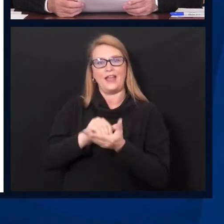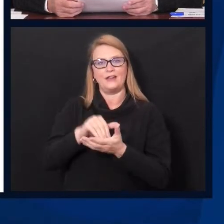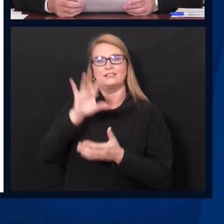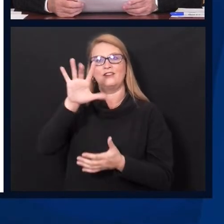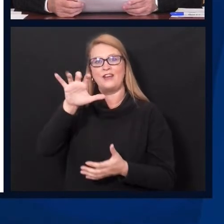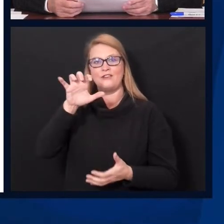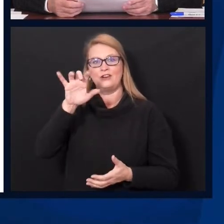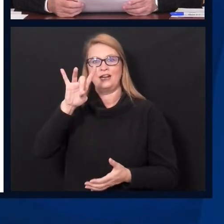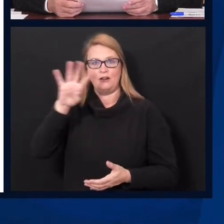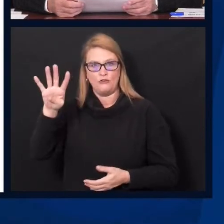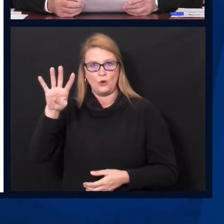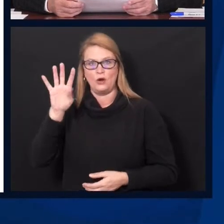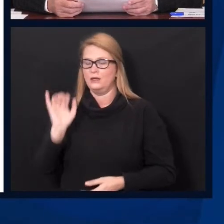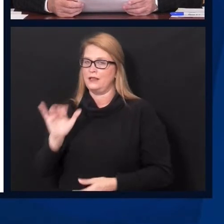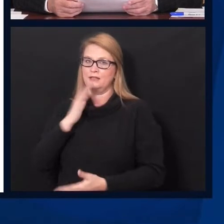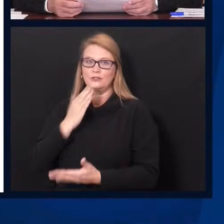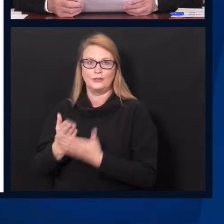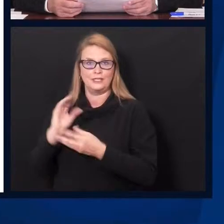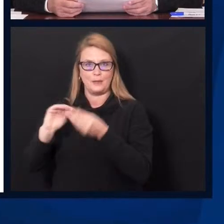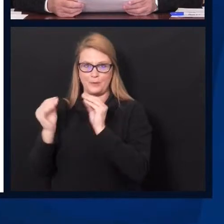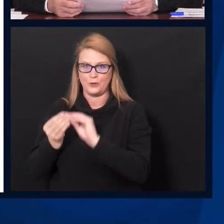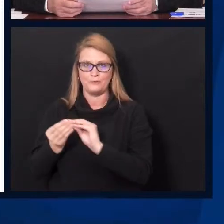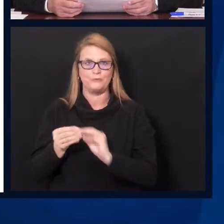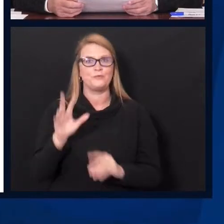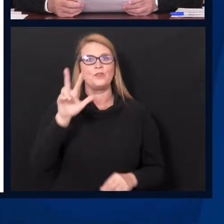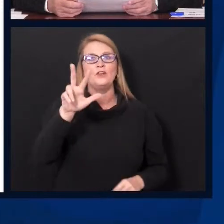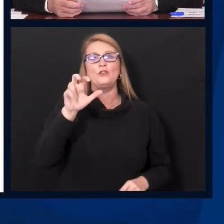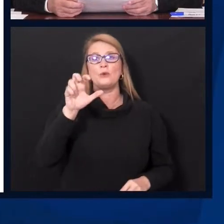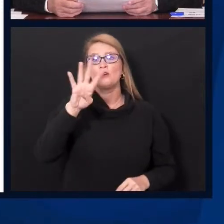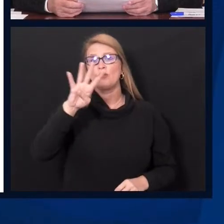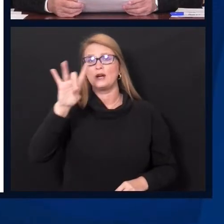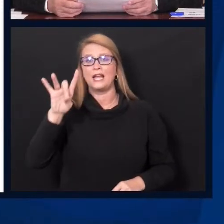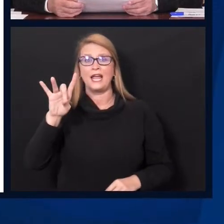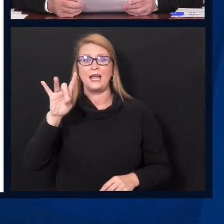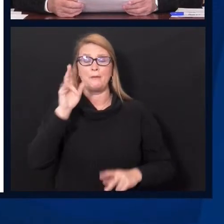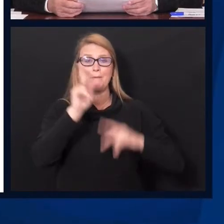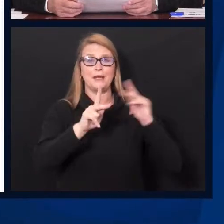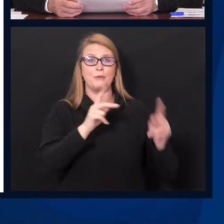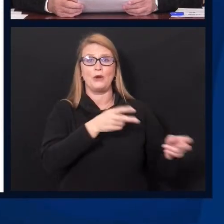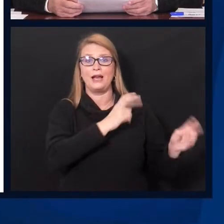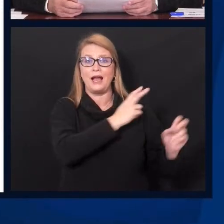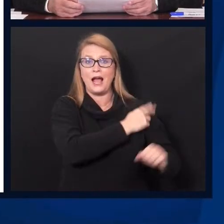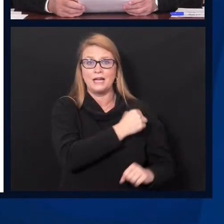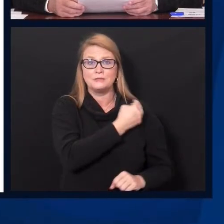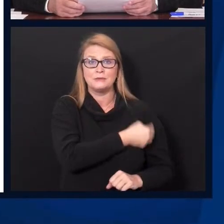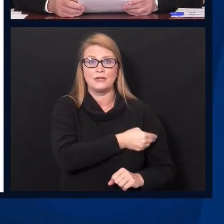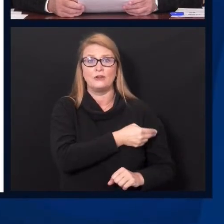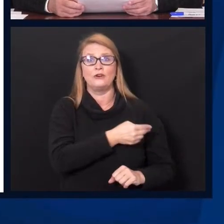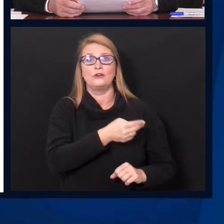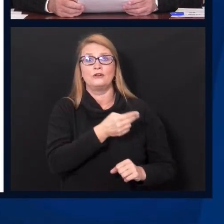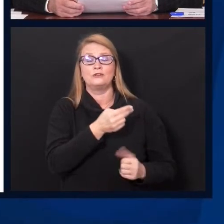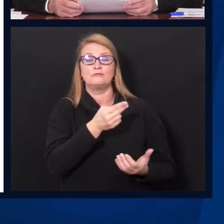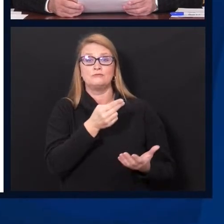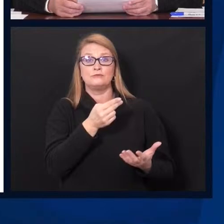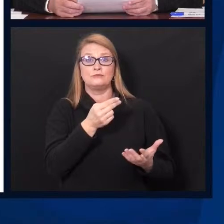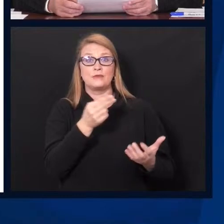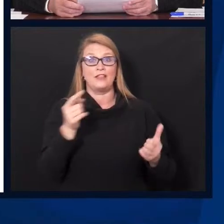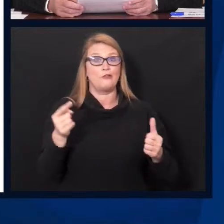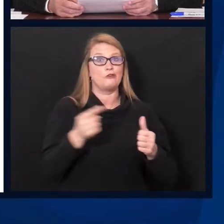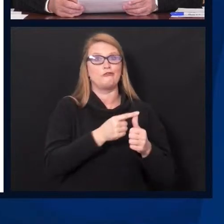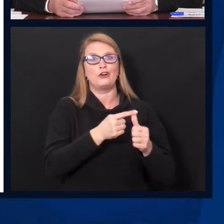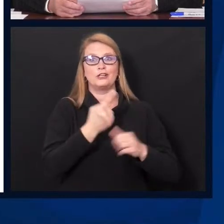111,584. That's excellent. We have 348 hospitalized in the first day that we have